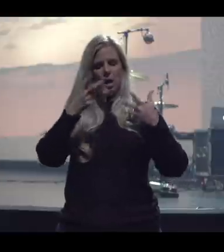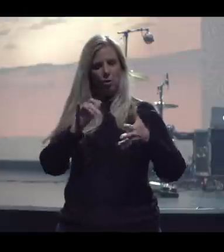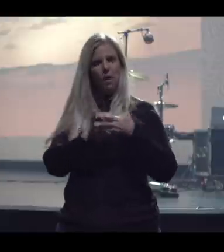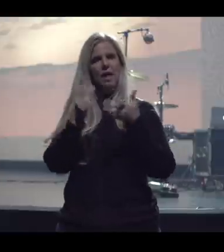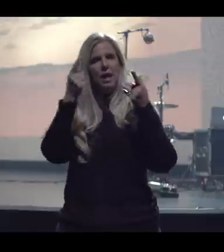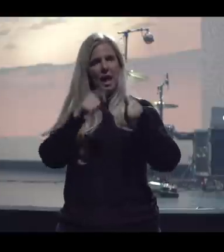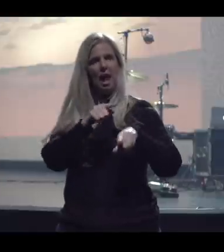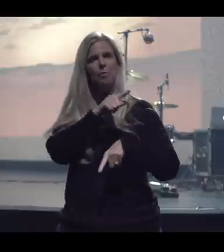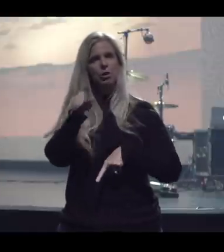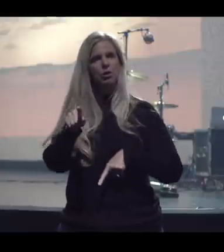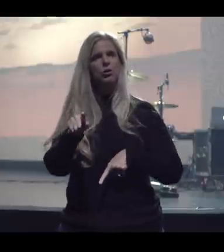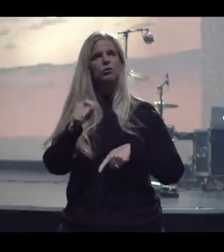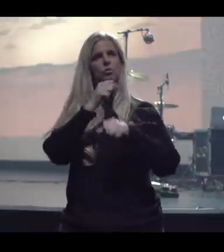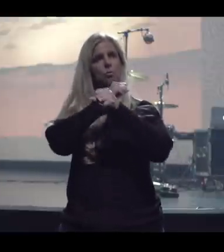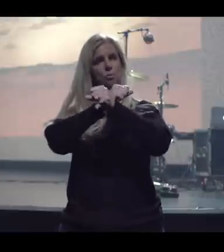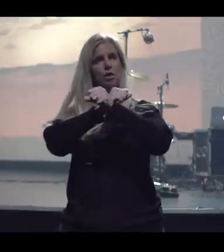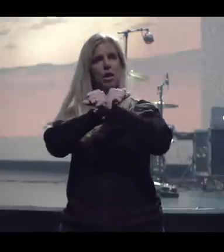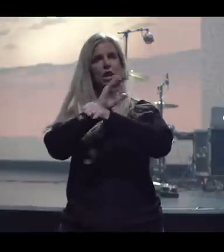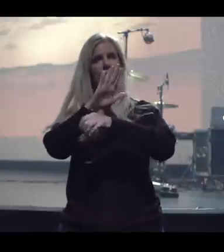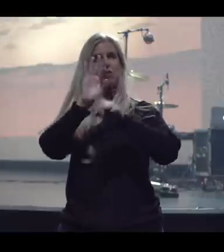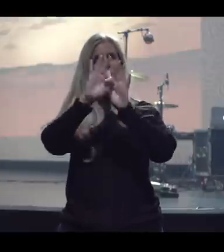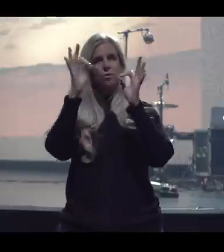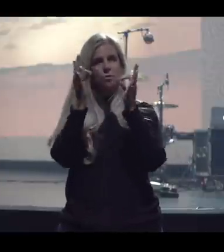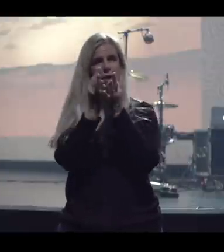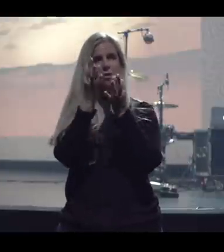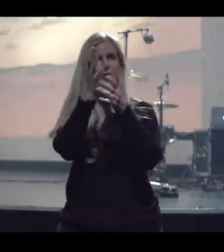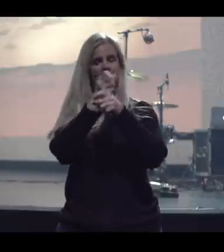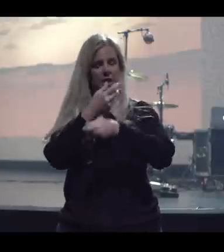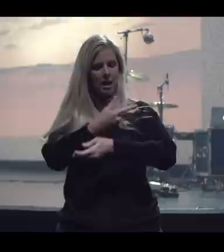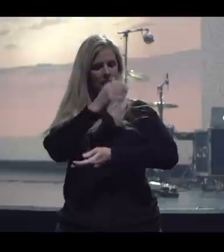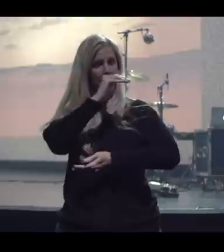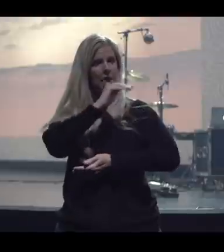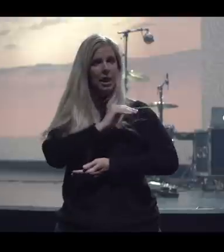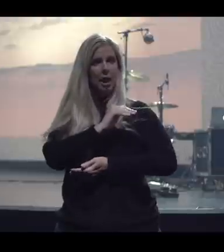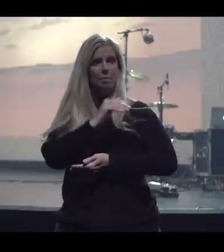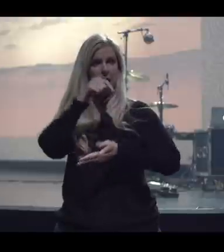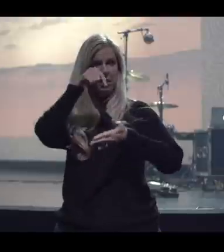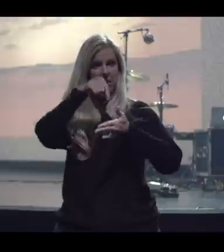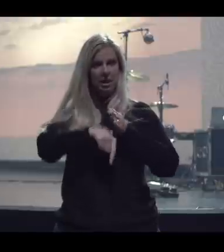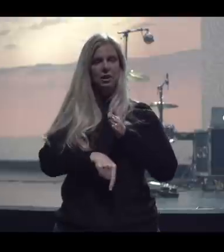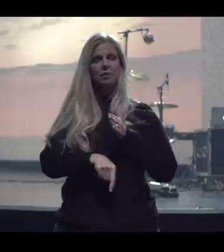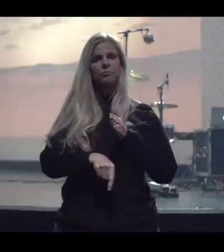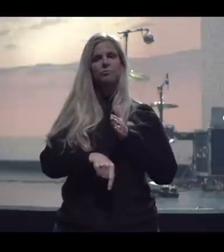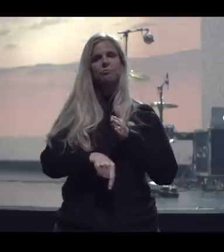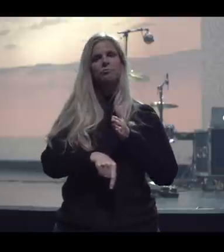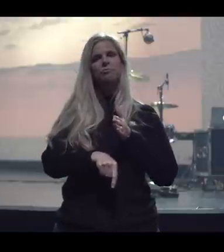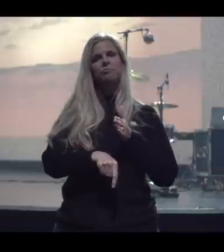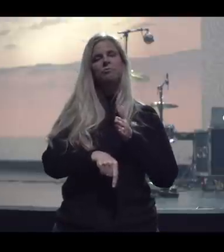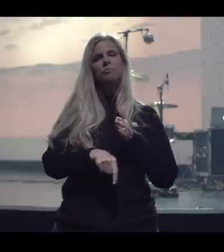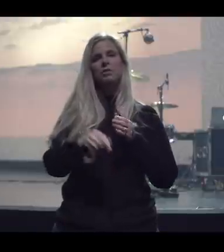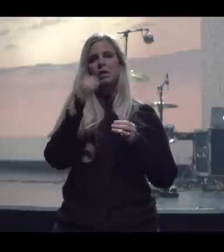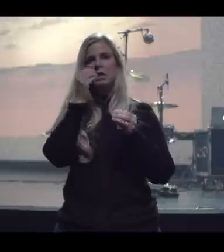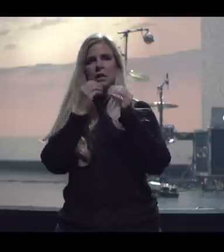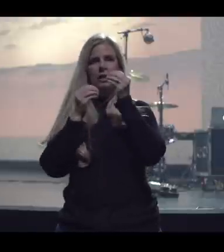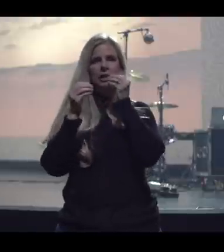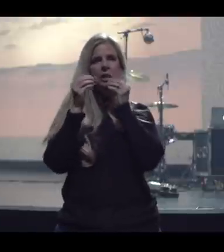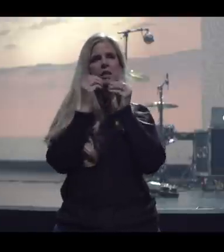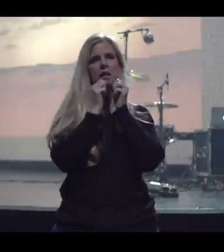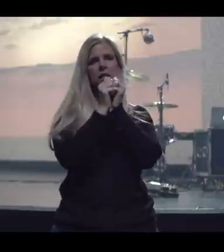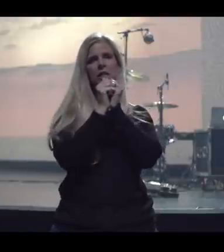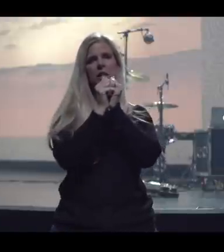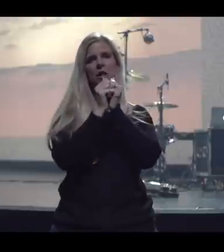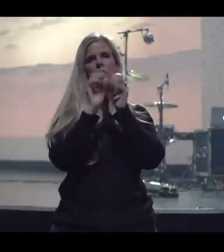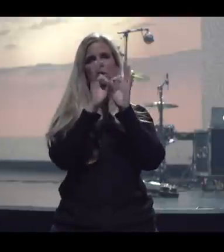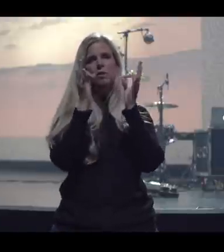how to protect your family. Take a lamb, and you kill it, and you're gonna eat it as a Passover meal along